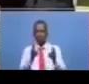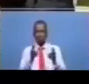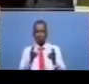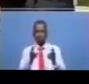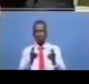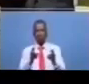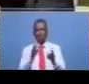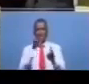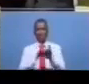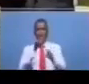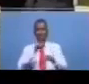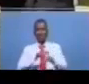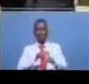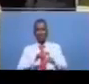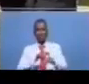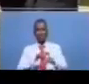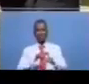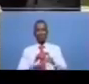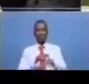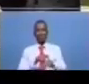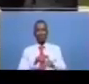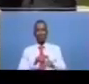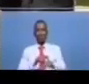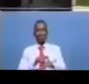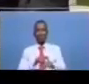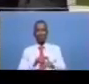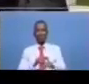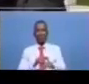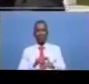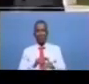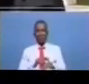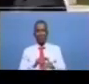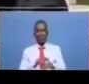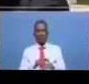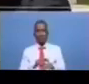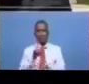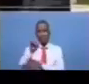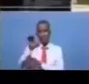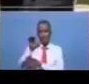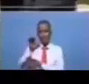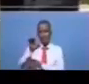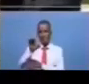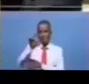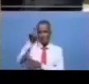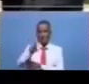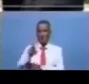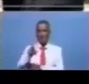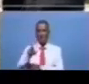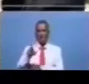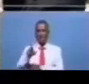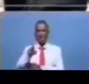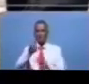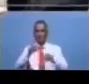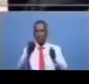evidence, in that case, the defendant, the first defendant, elected not to give evidence, but the court compelled